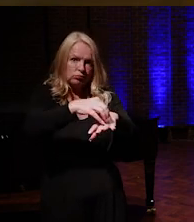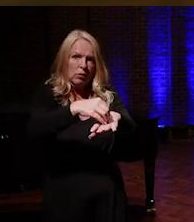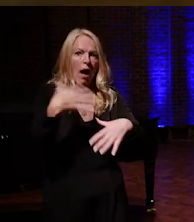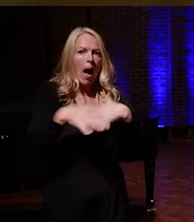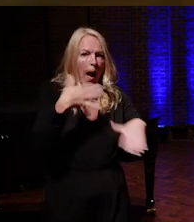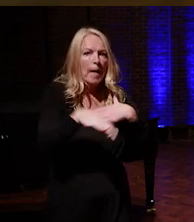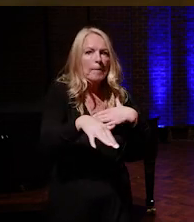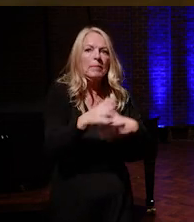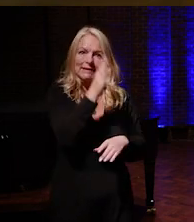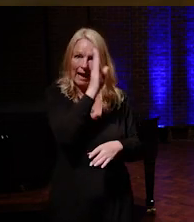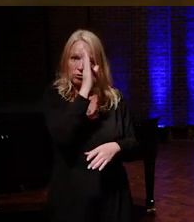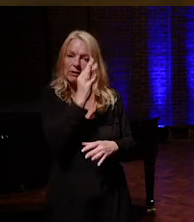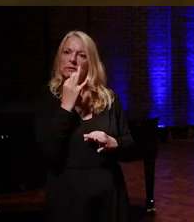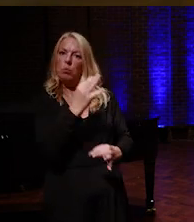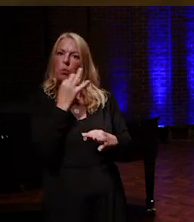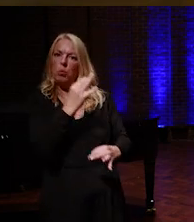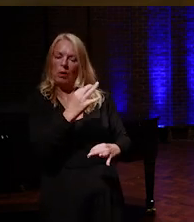But it's more complicated than that.